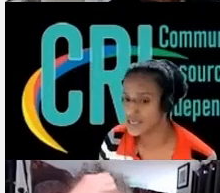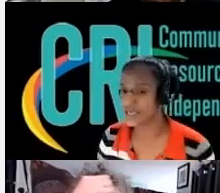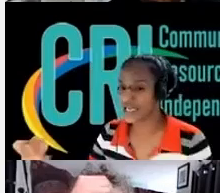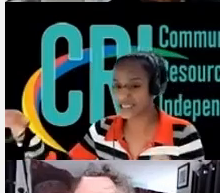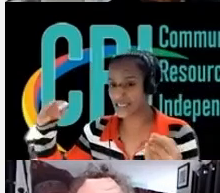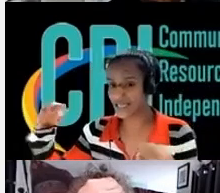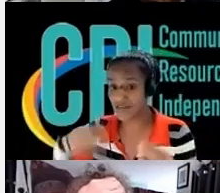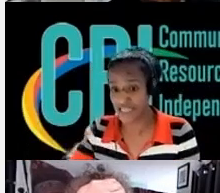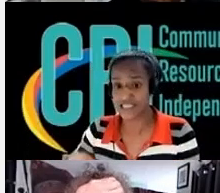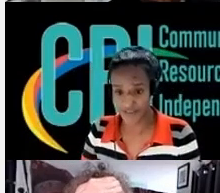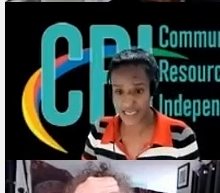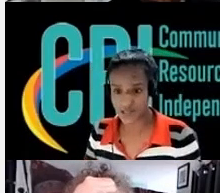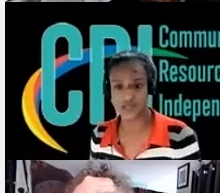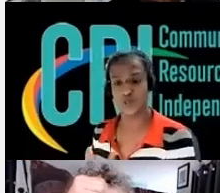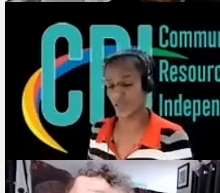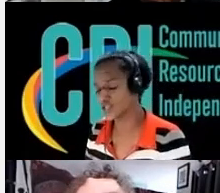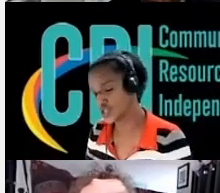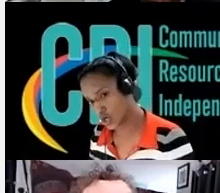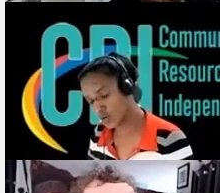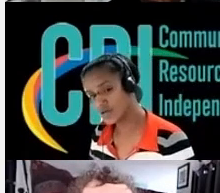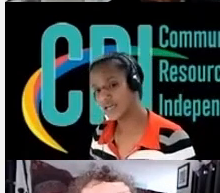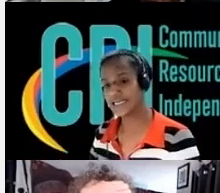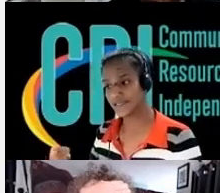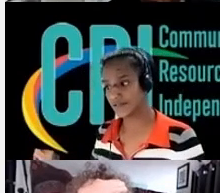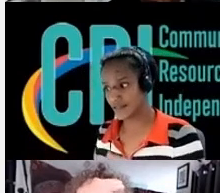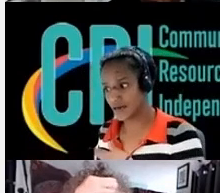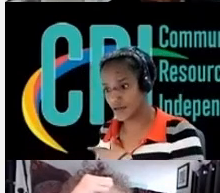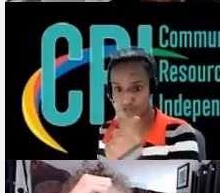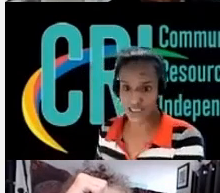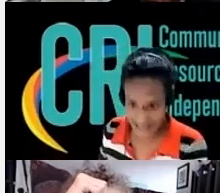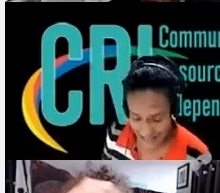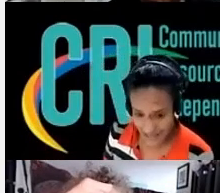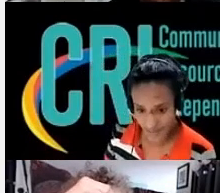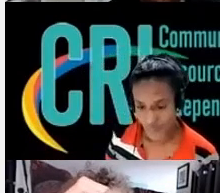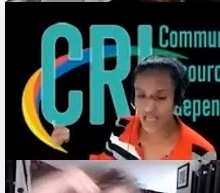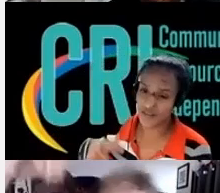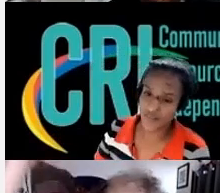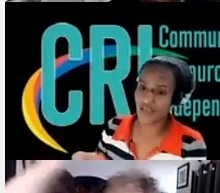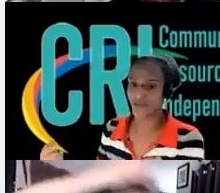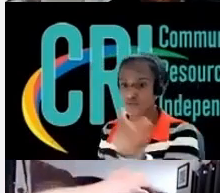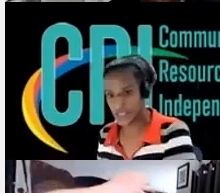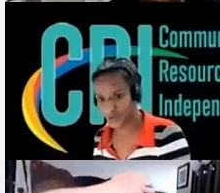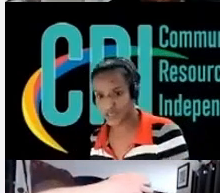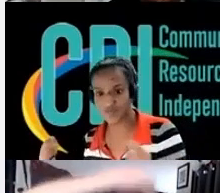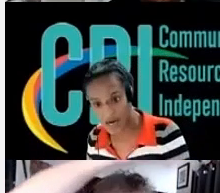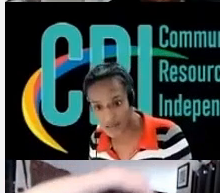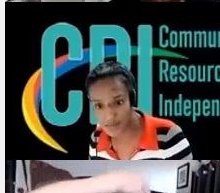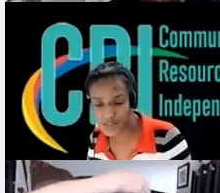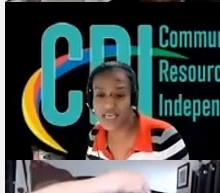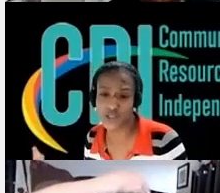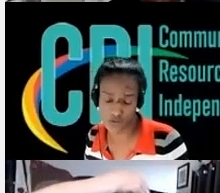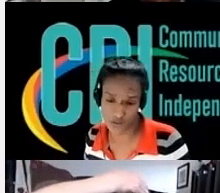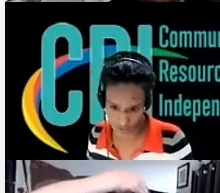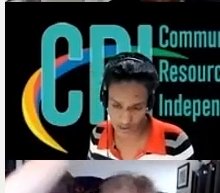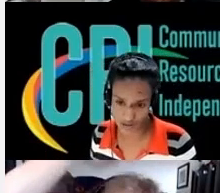person, because in face-to-face, so they can show and the other person can see, and then they can redo it in front of them